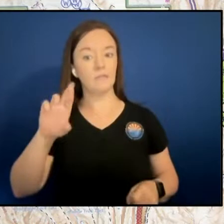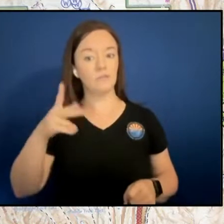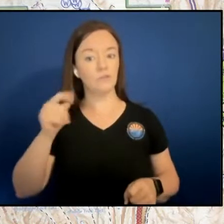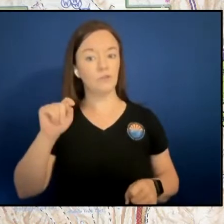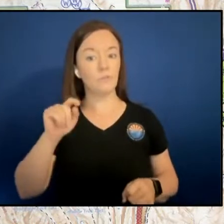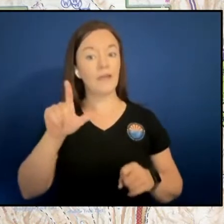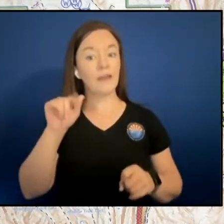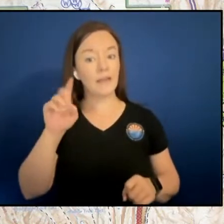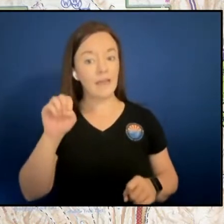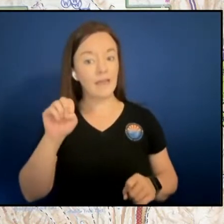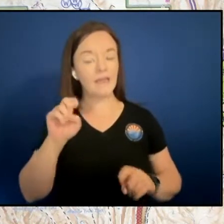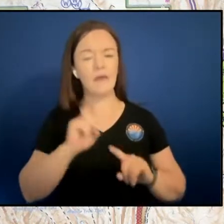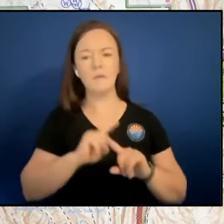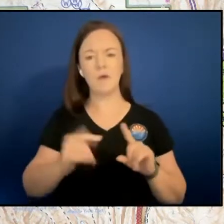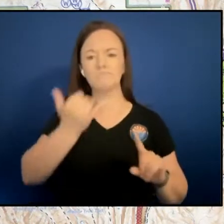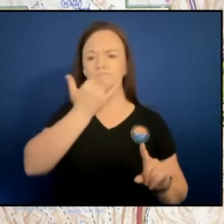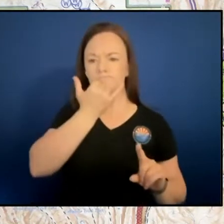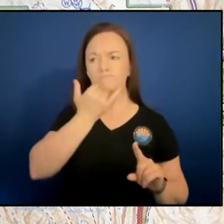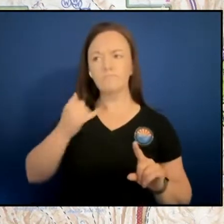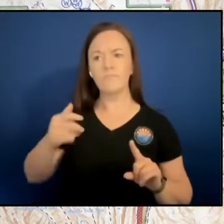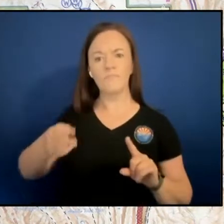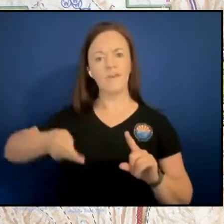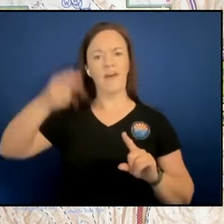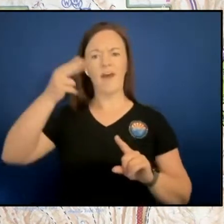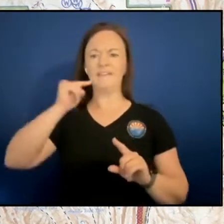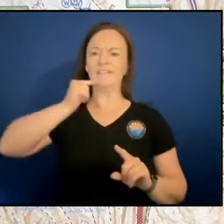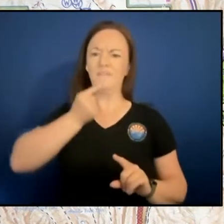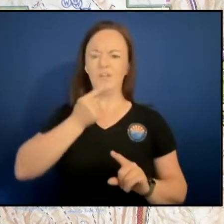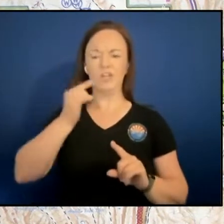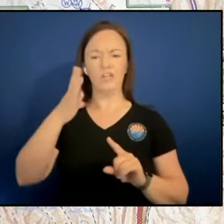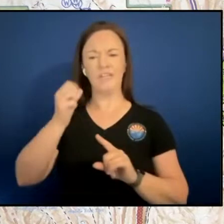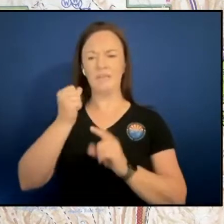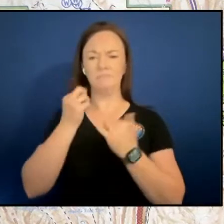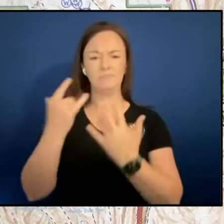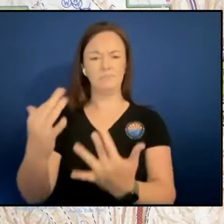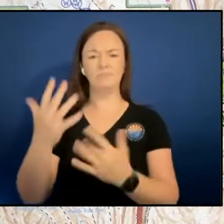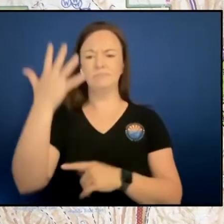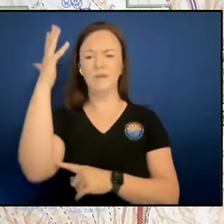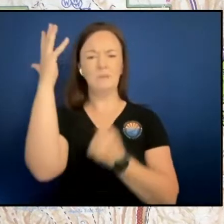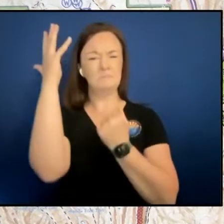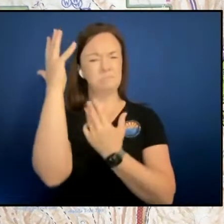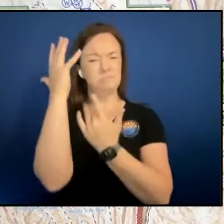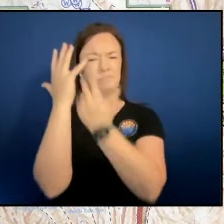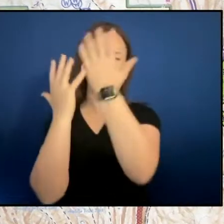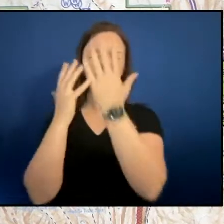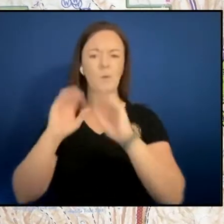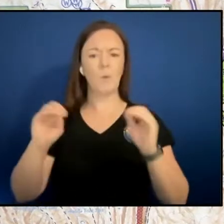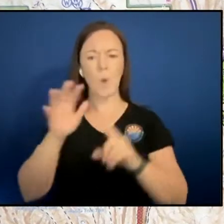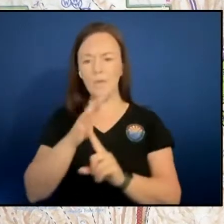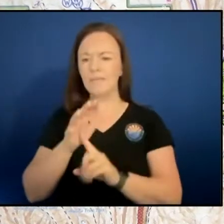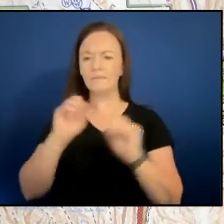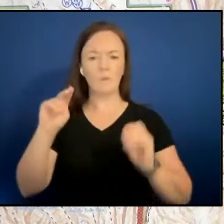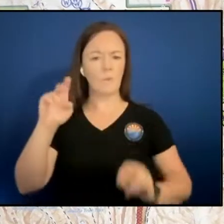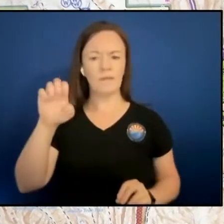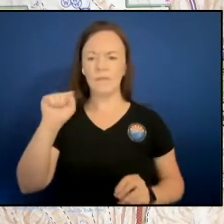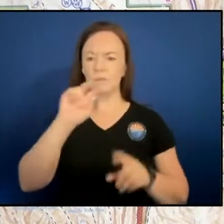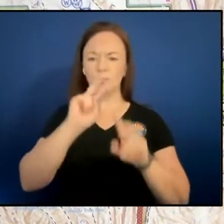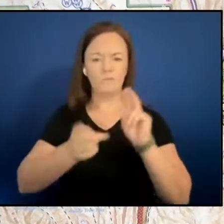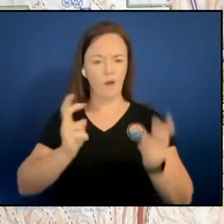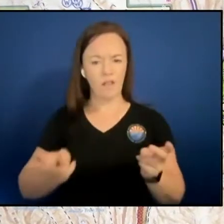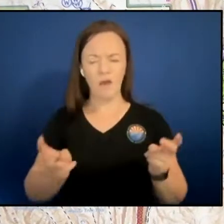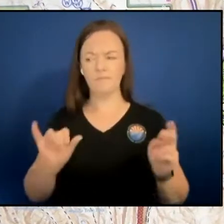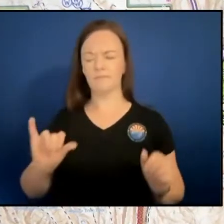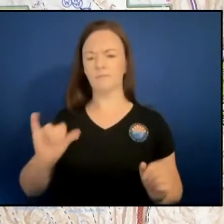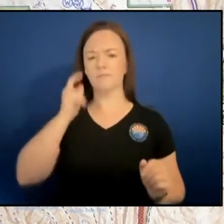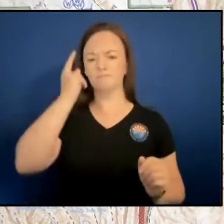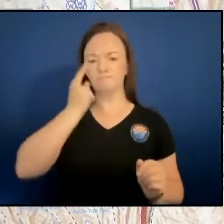severity burn area where there was no needles to fall off. And then as we got looking at it more, basically when that fire burned through there's still snow on the